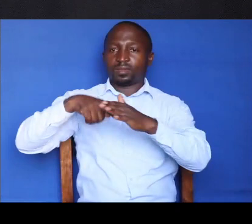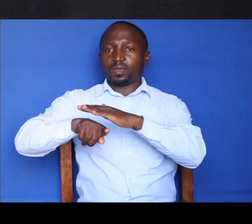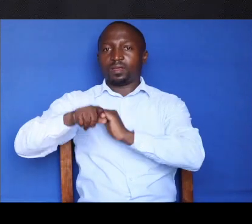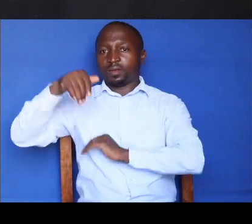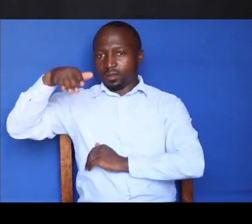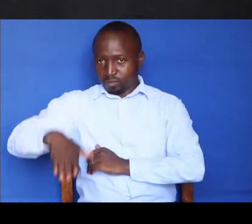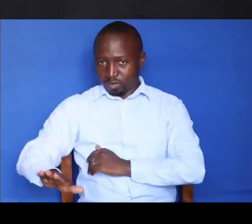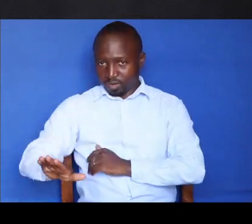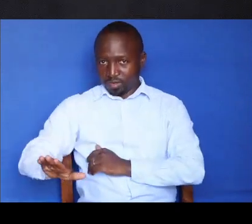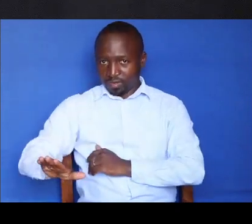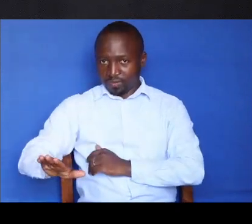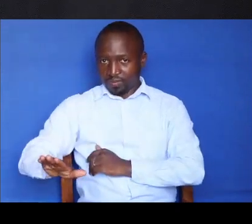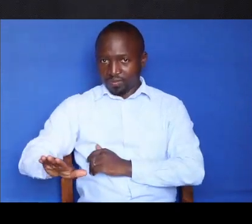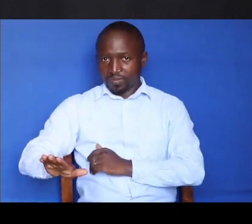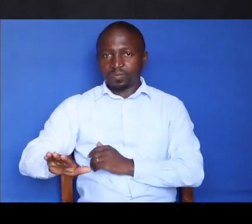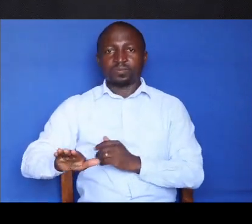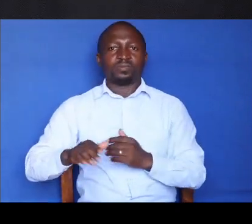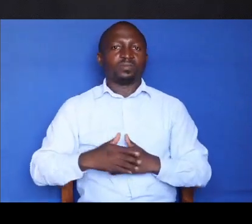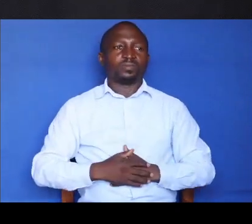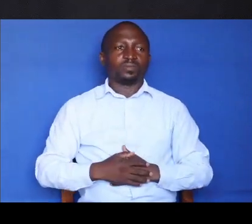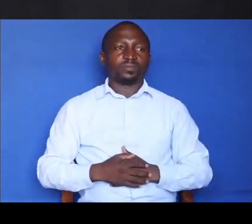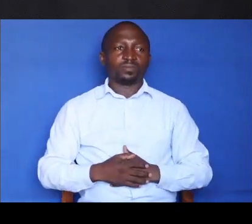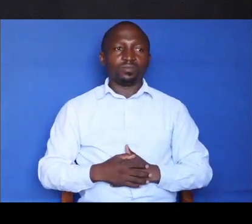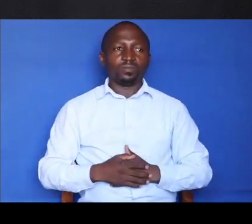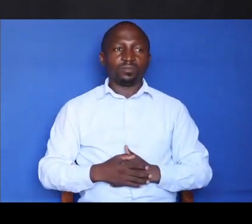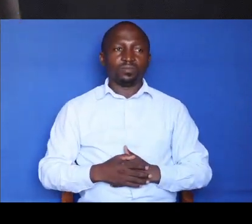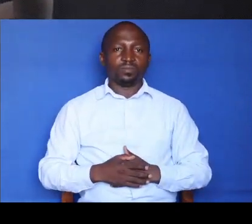valley within the valley.